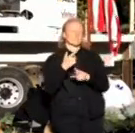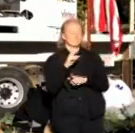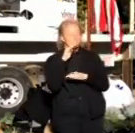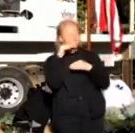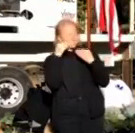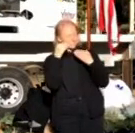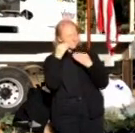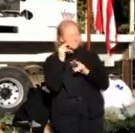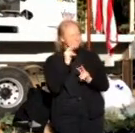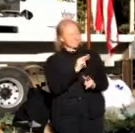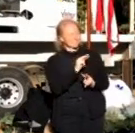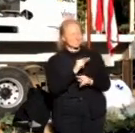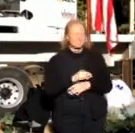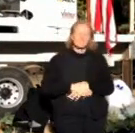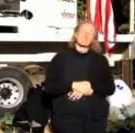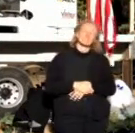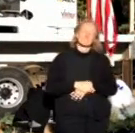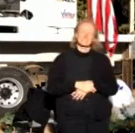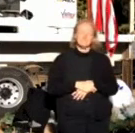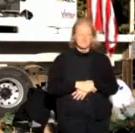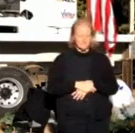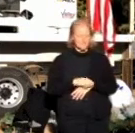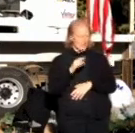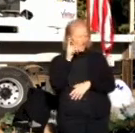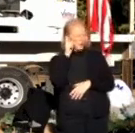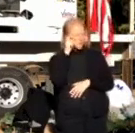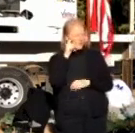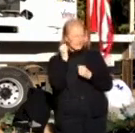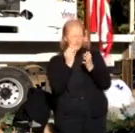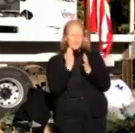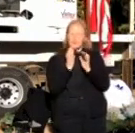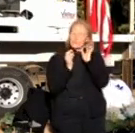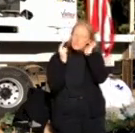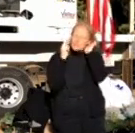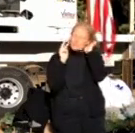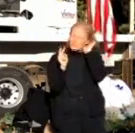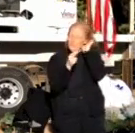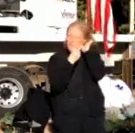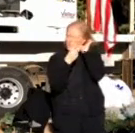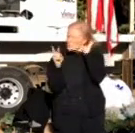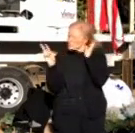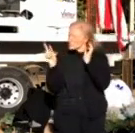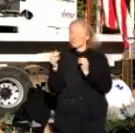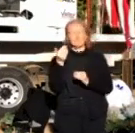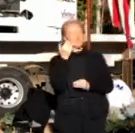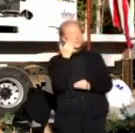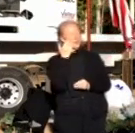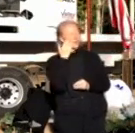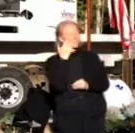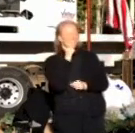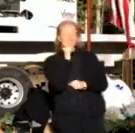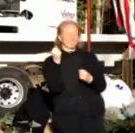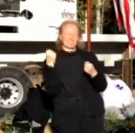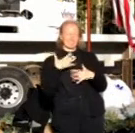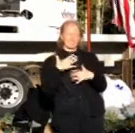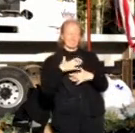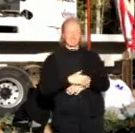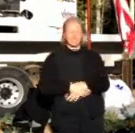when I saw them in spite of myself. A wink of their eyes and a twist of the head soon gave me to know I had nothing to